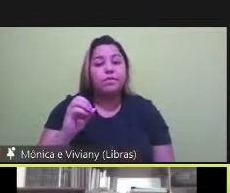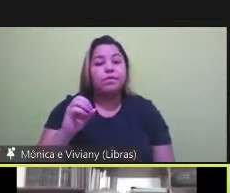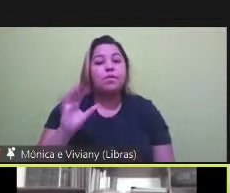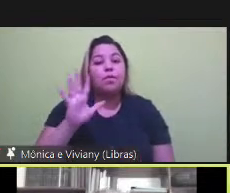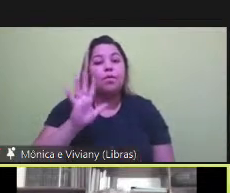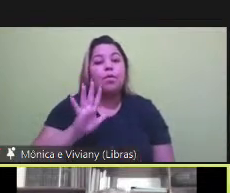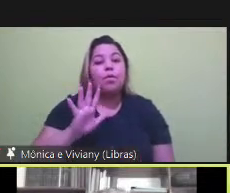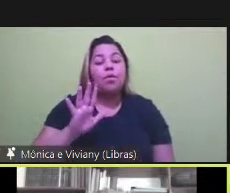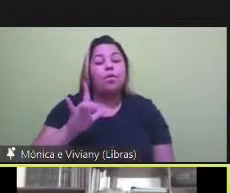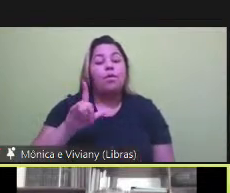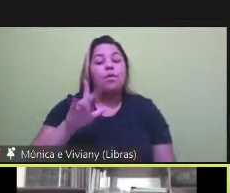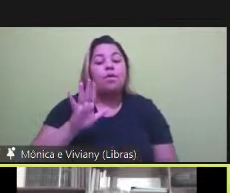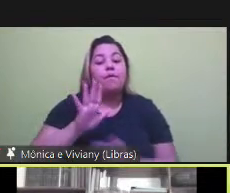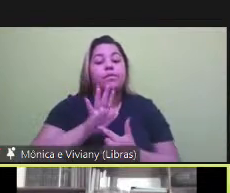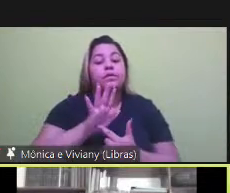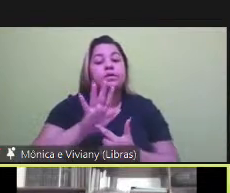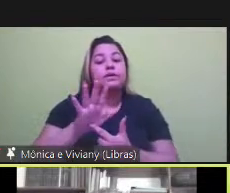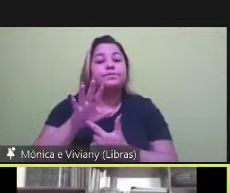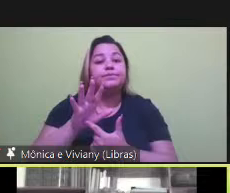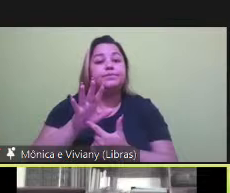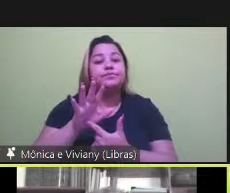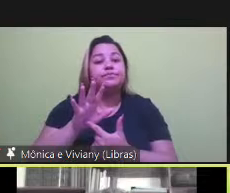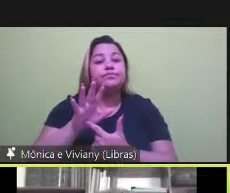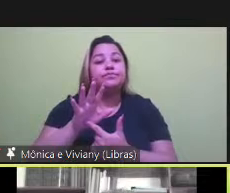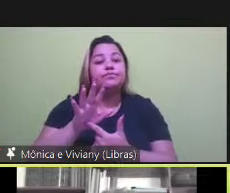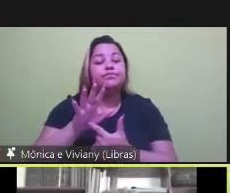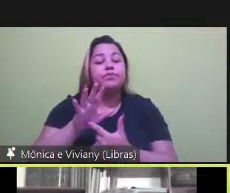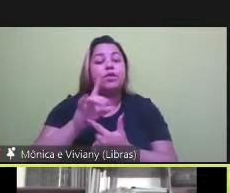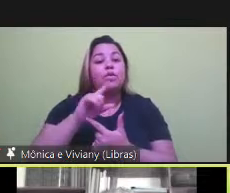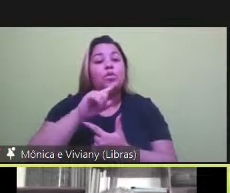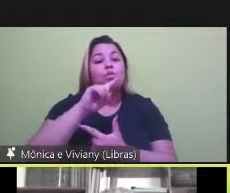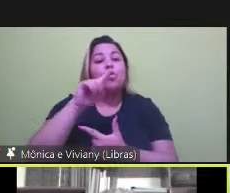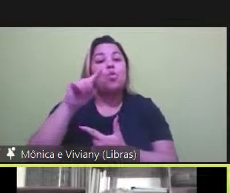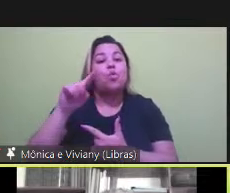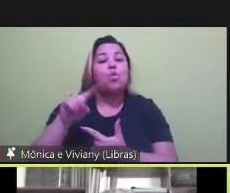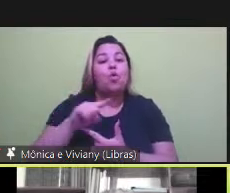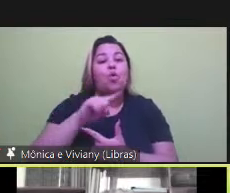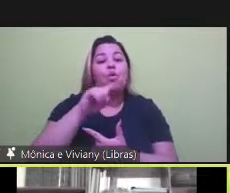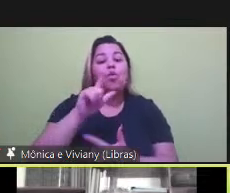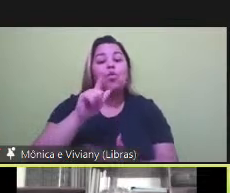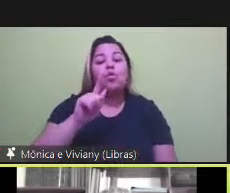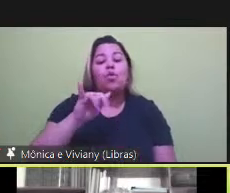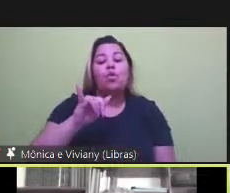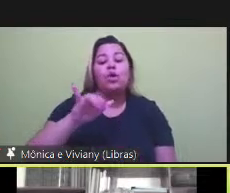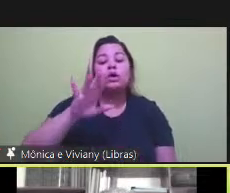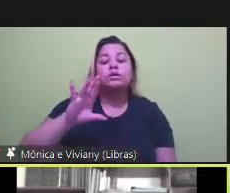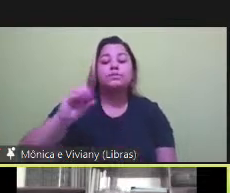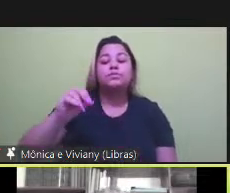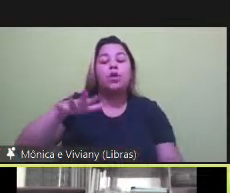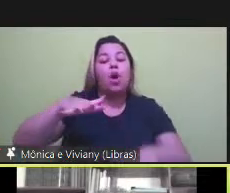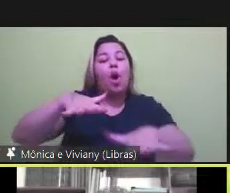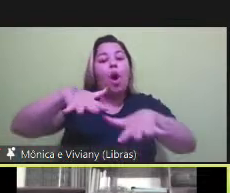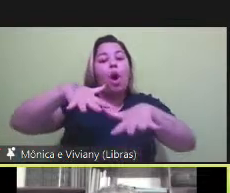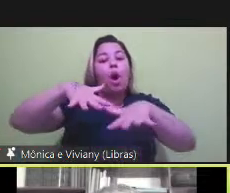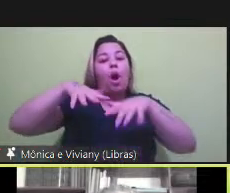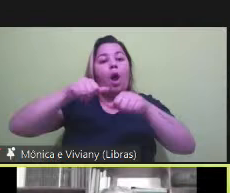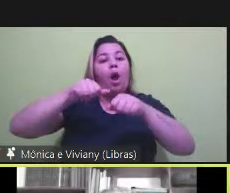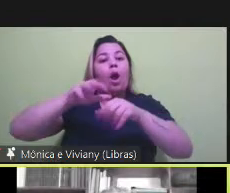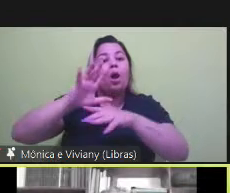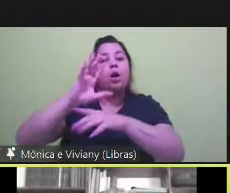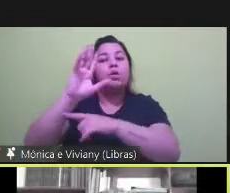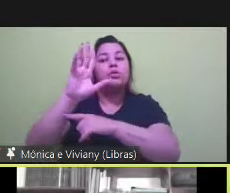and it represents the whole aspects. In order for the windmill to move,